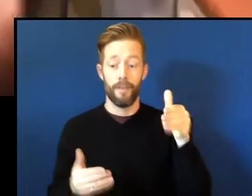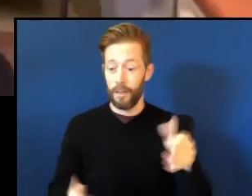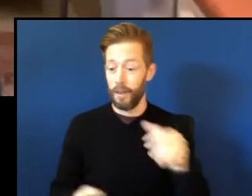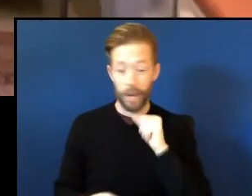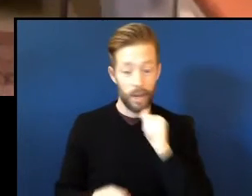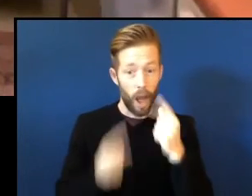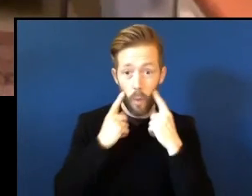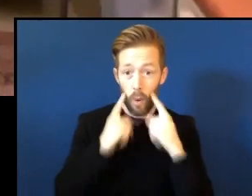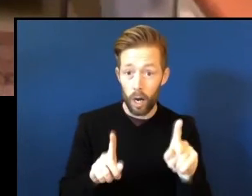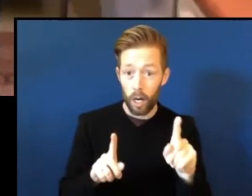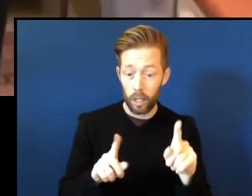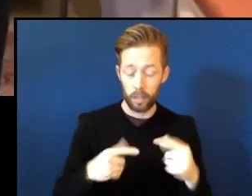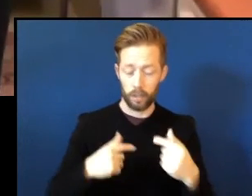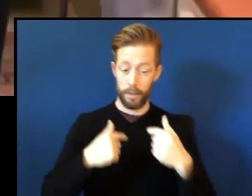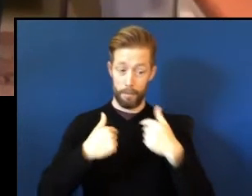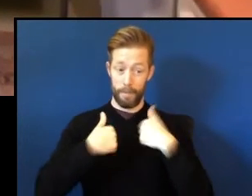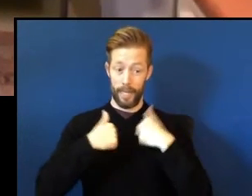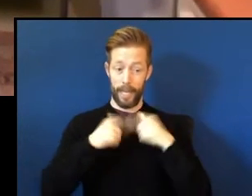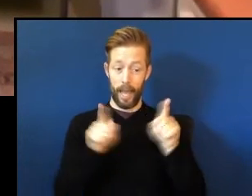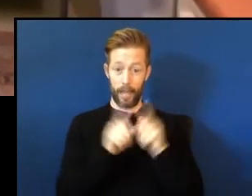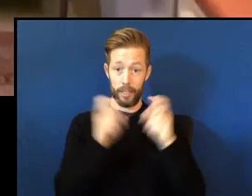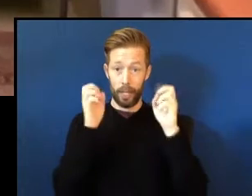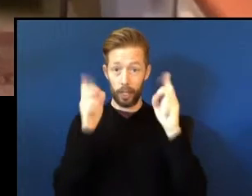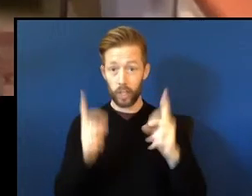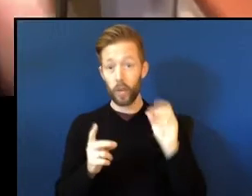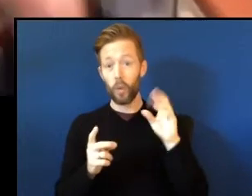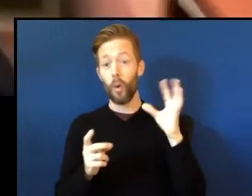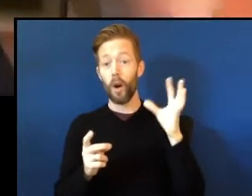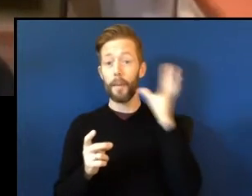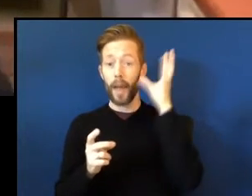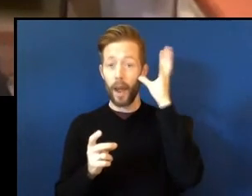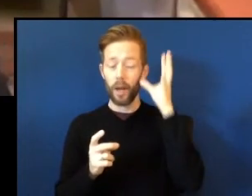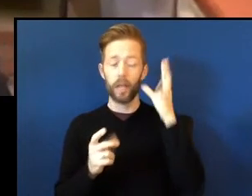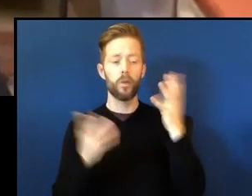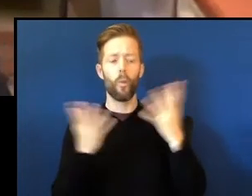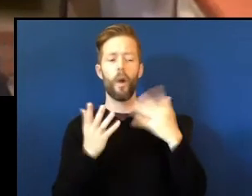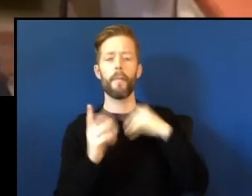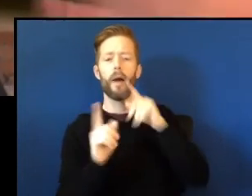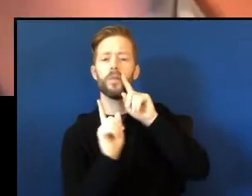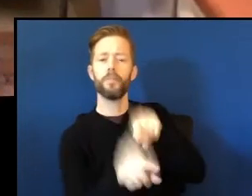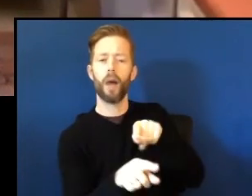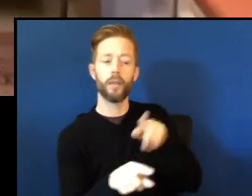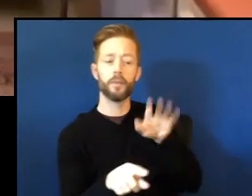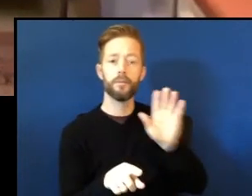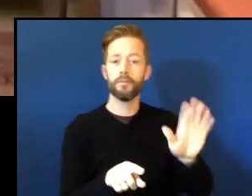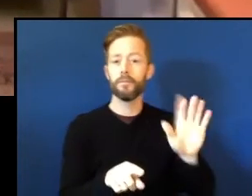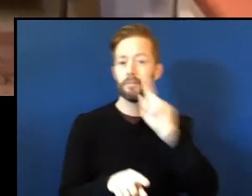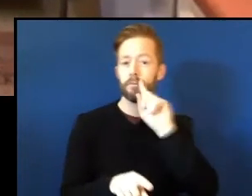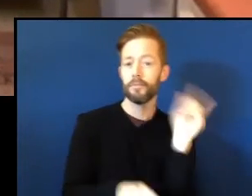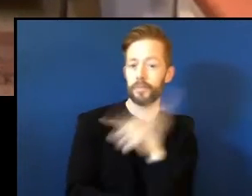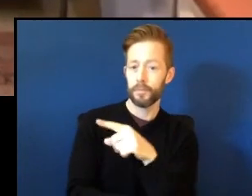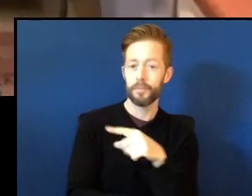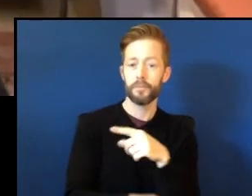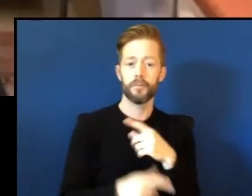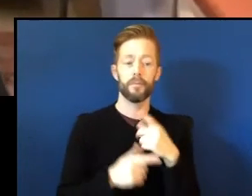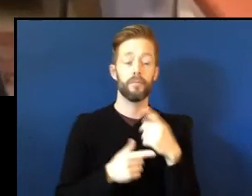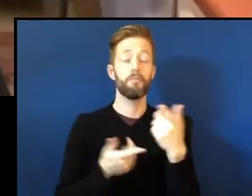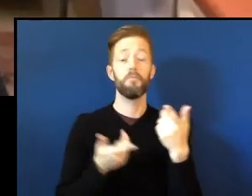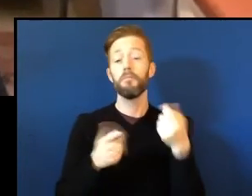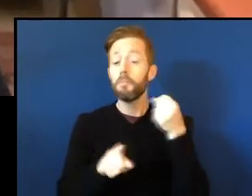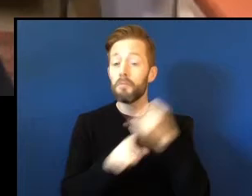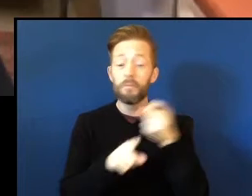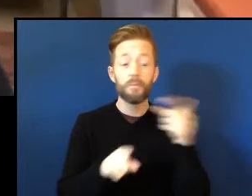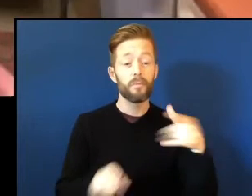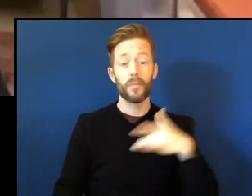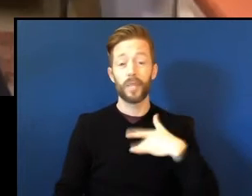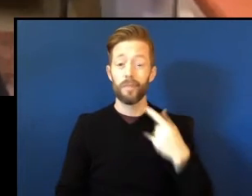my response as the educator or the parent? What's the child's response? Sometimes they're just going to feel